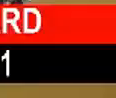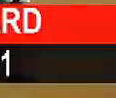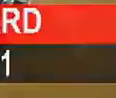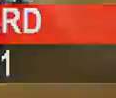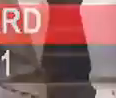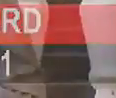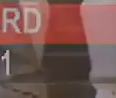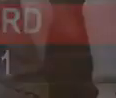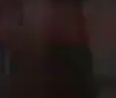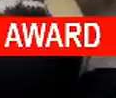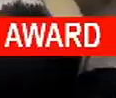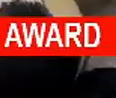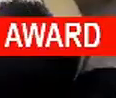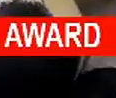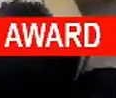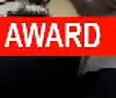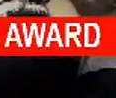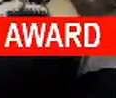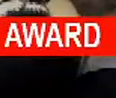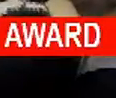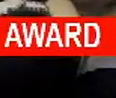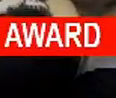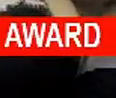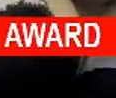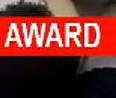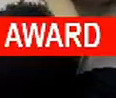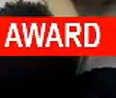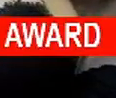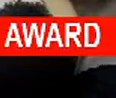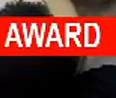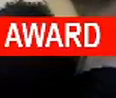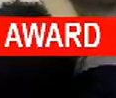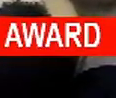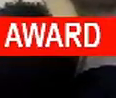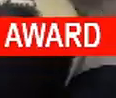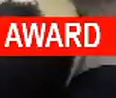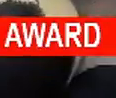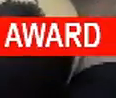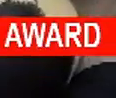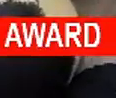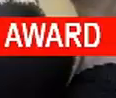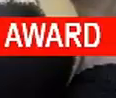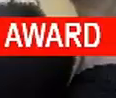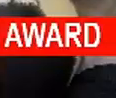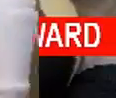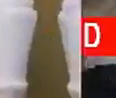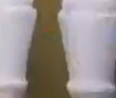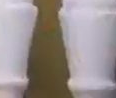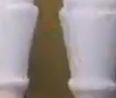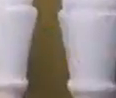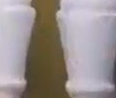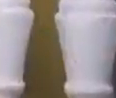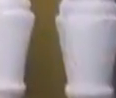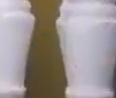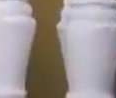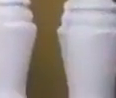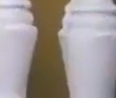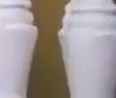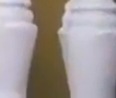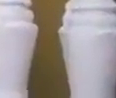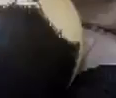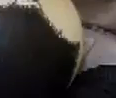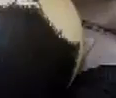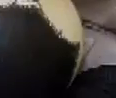anda mo be mele neti he baba daliba aho moro bari bibe ma diari